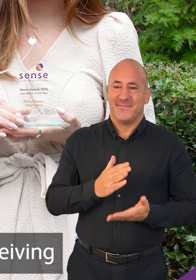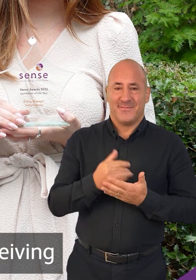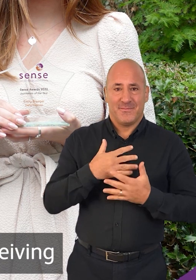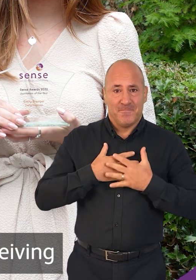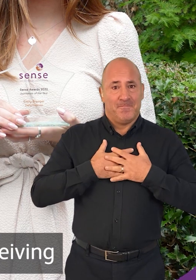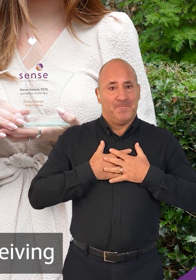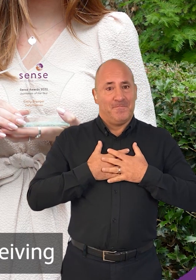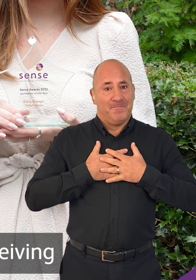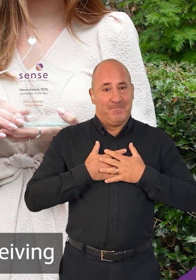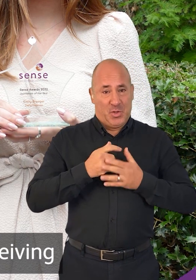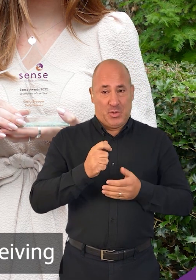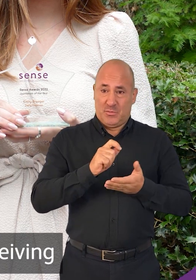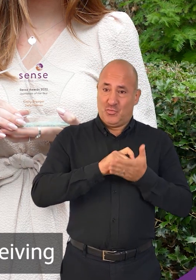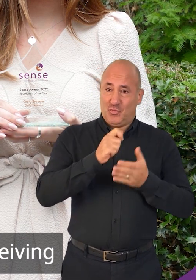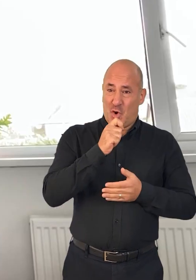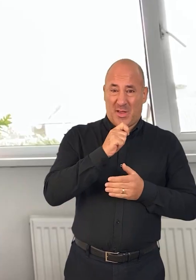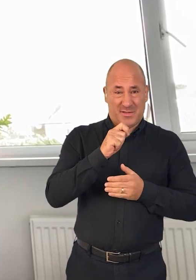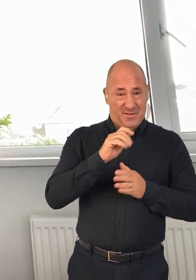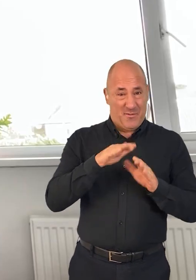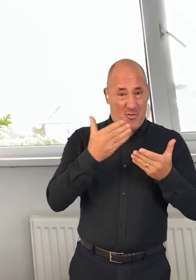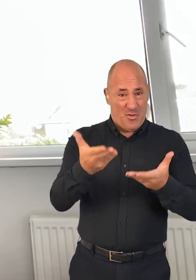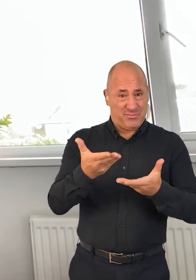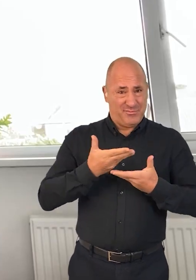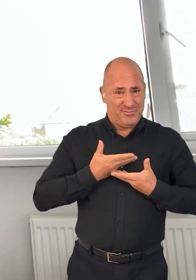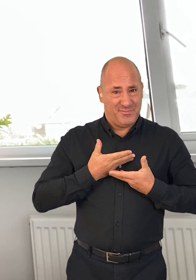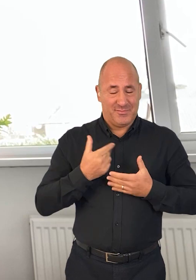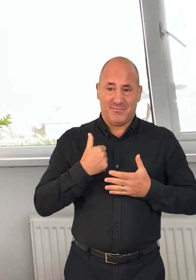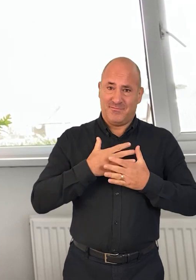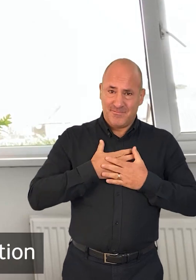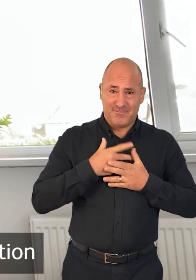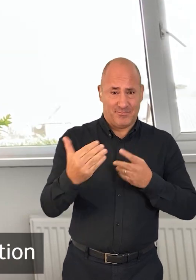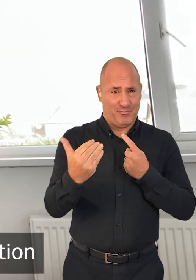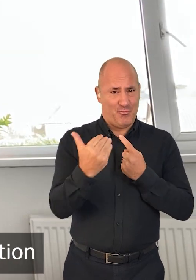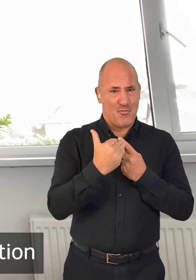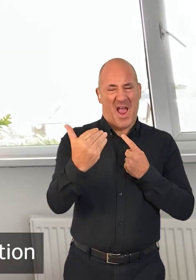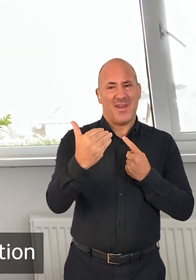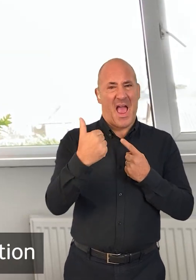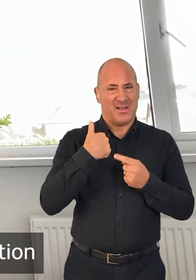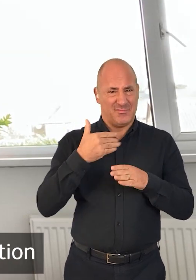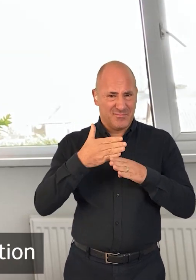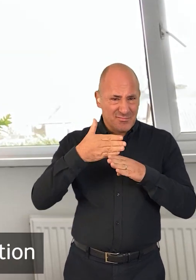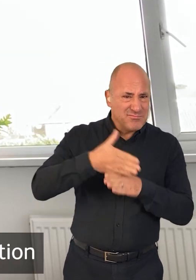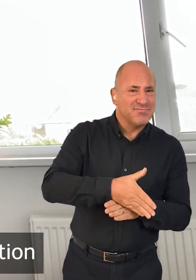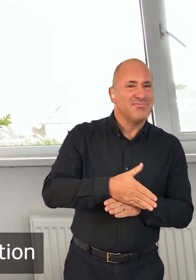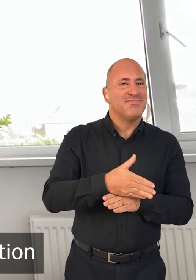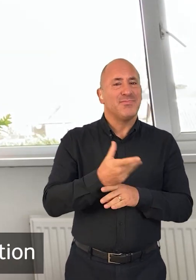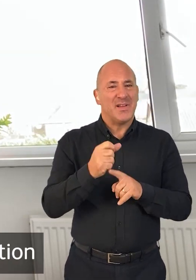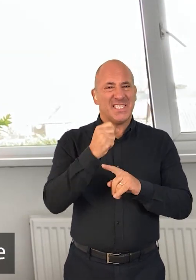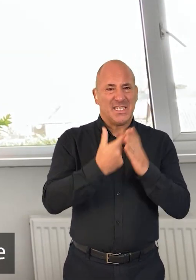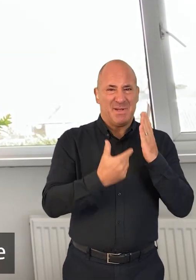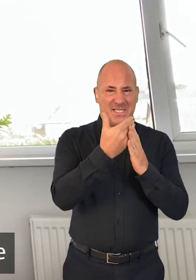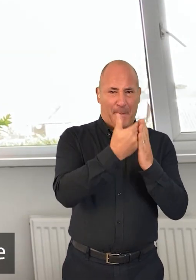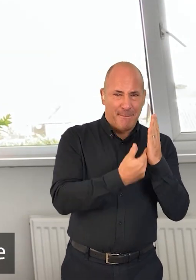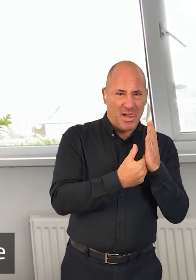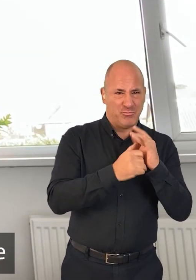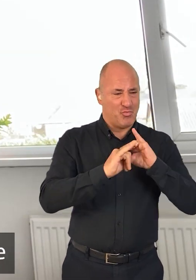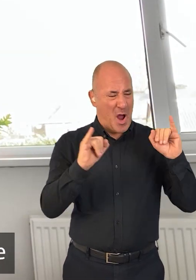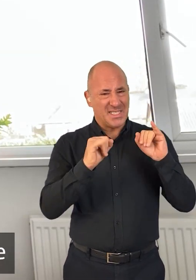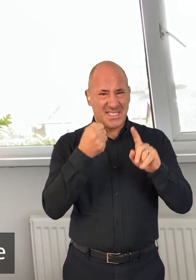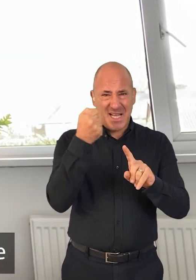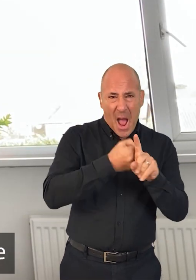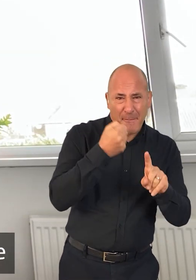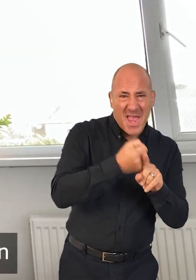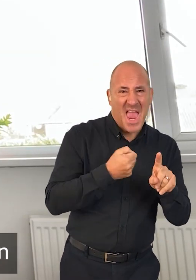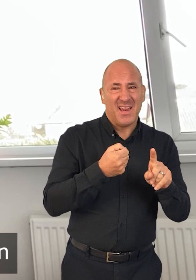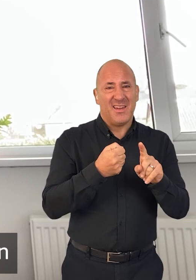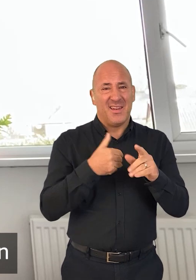I am extremely honoured to be receiving the Journalism of the Year award, and I'm so very grateful for the recognition that I've received for